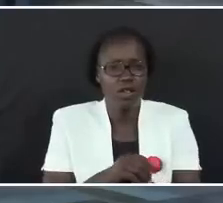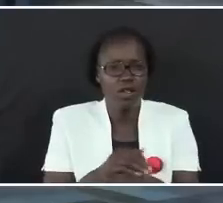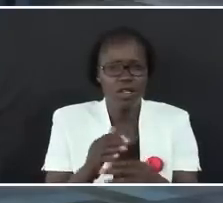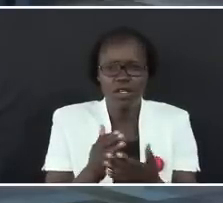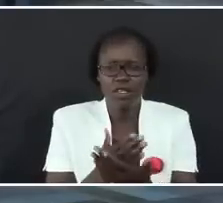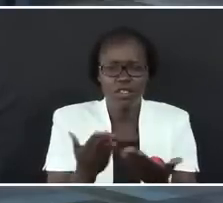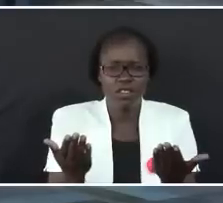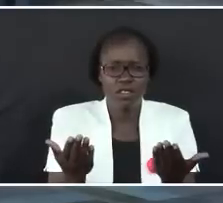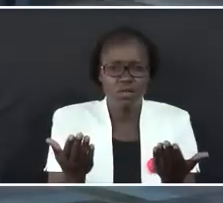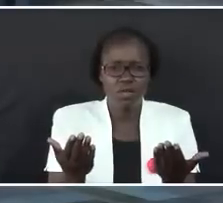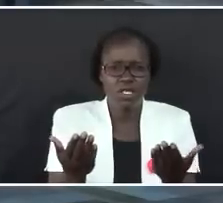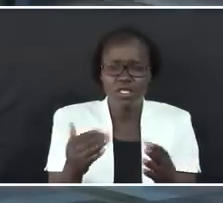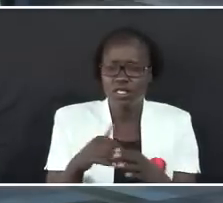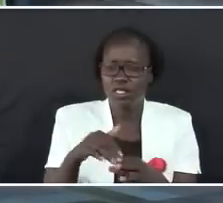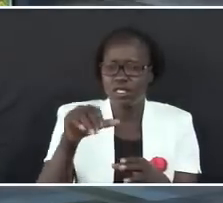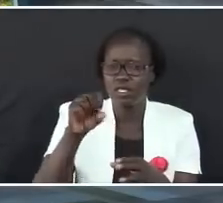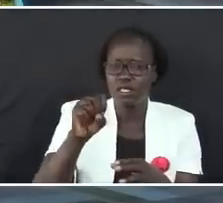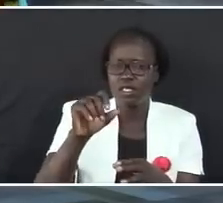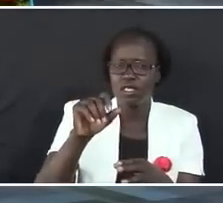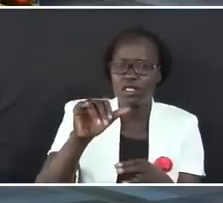somewhere in Syokimau,